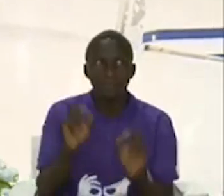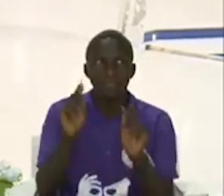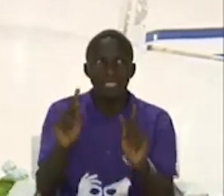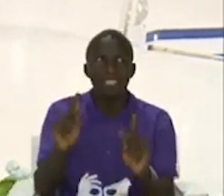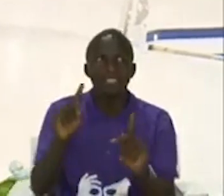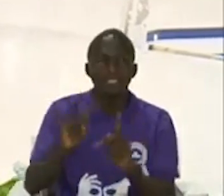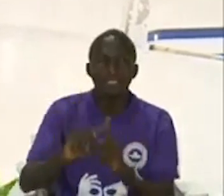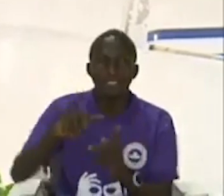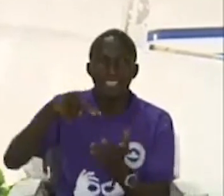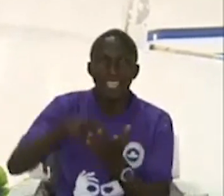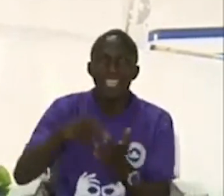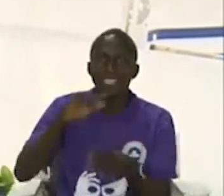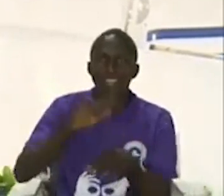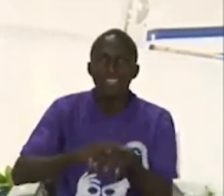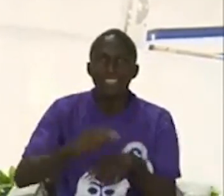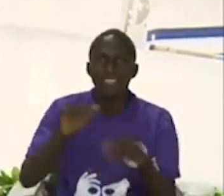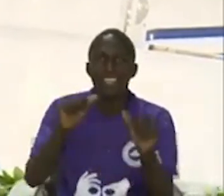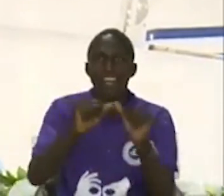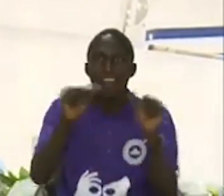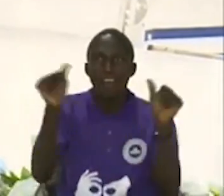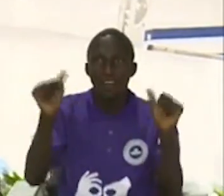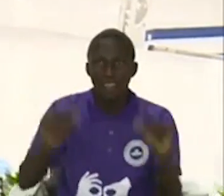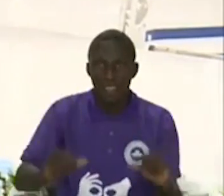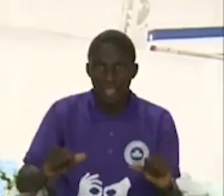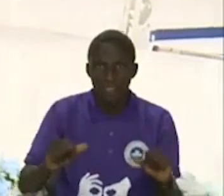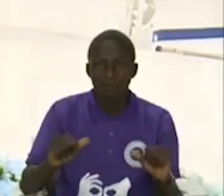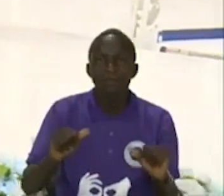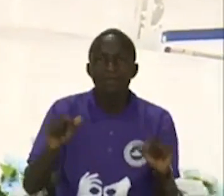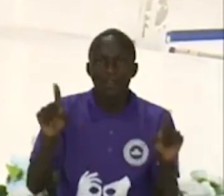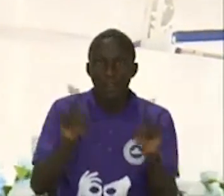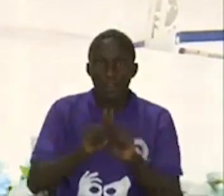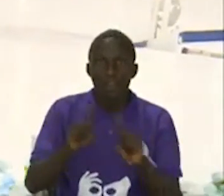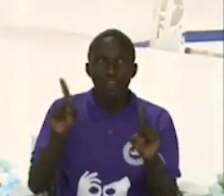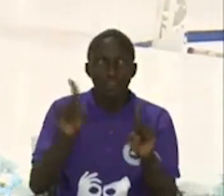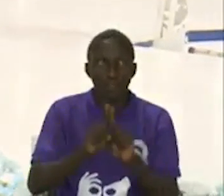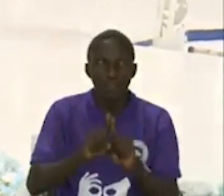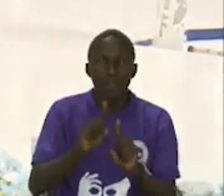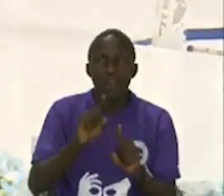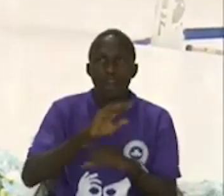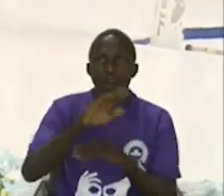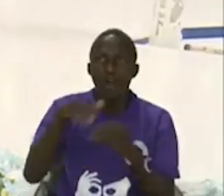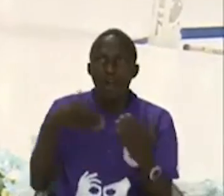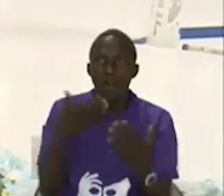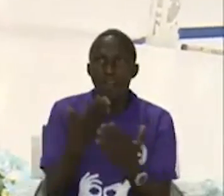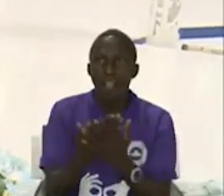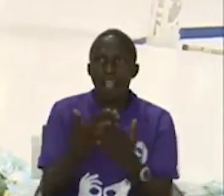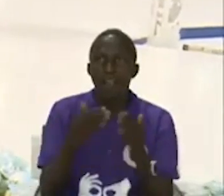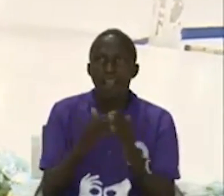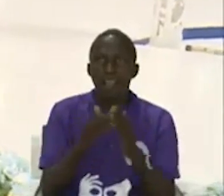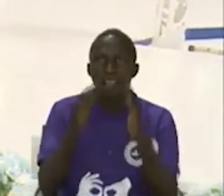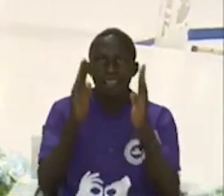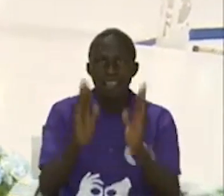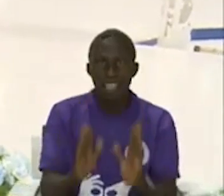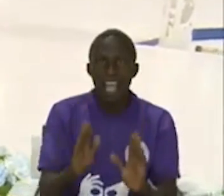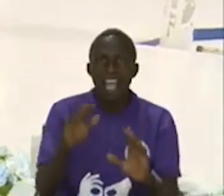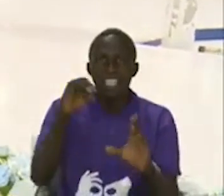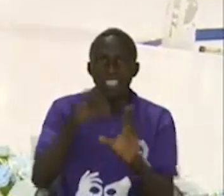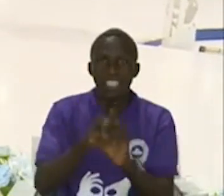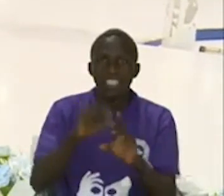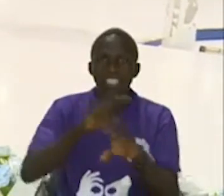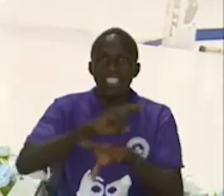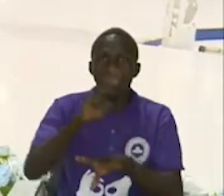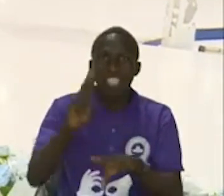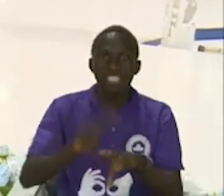exalted altar. And of course, all our leaders in the National Youth